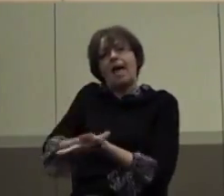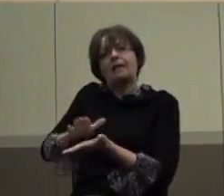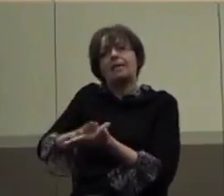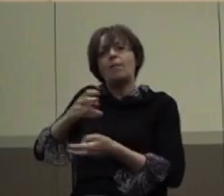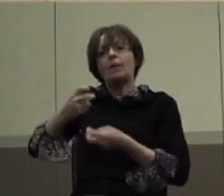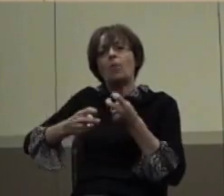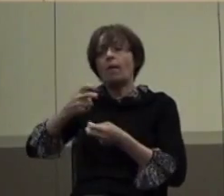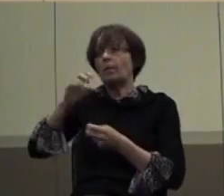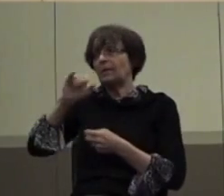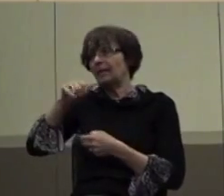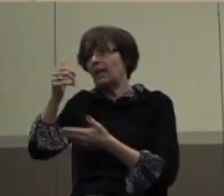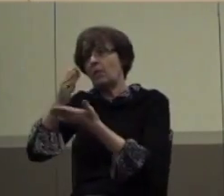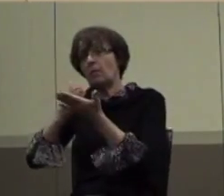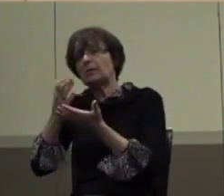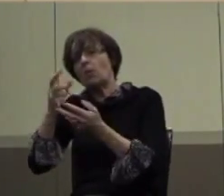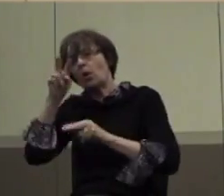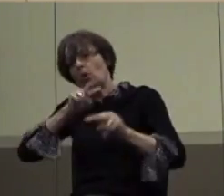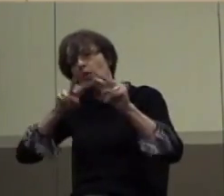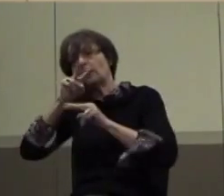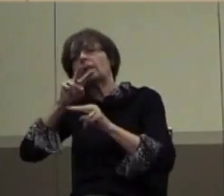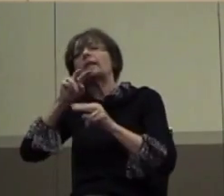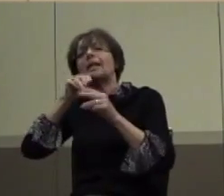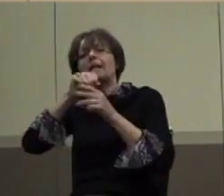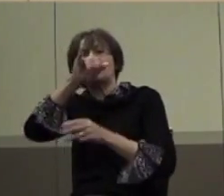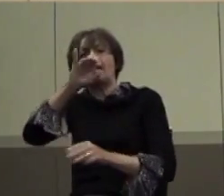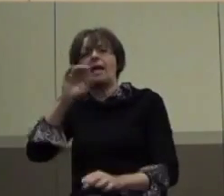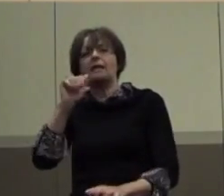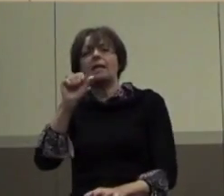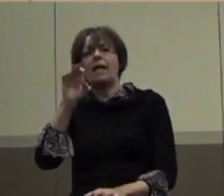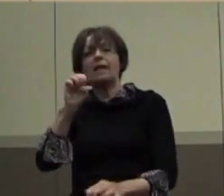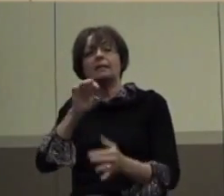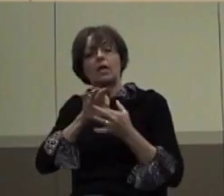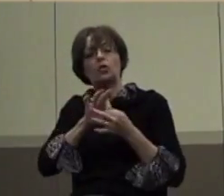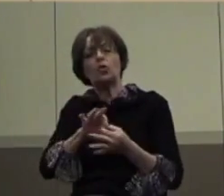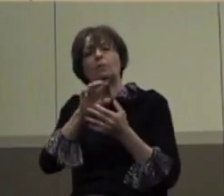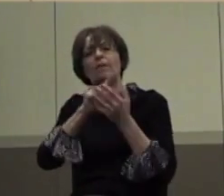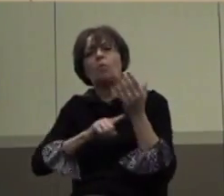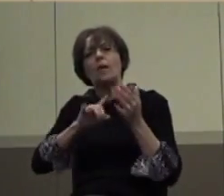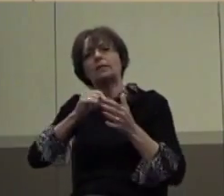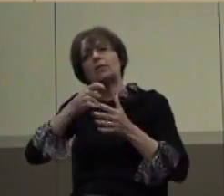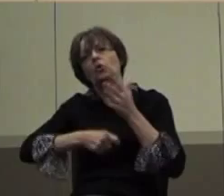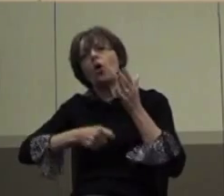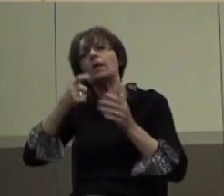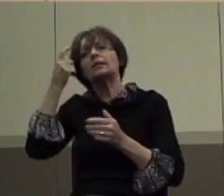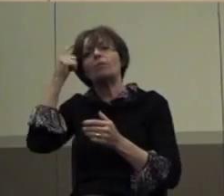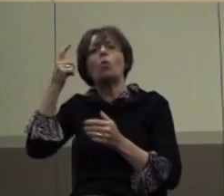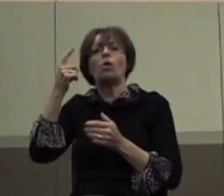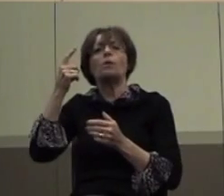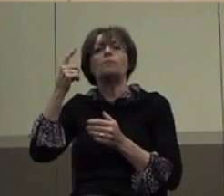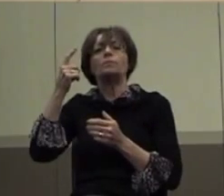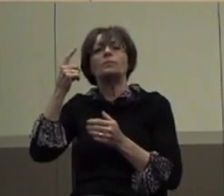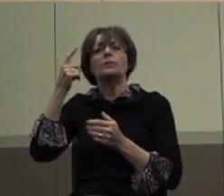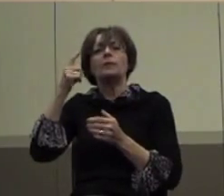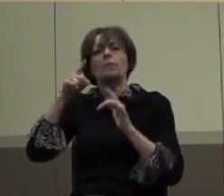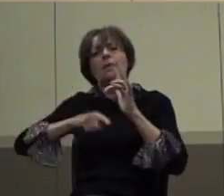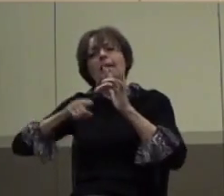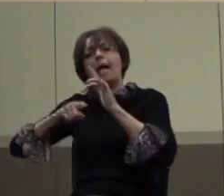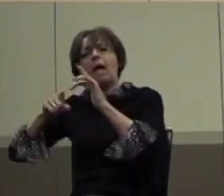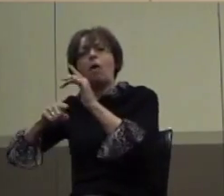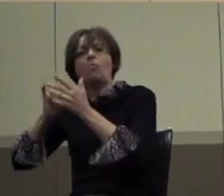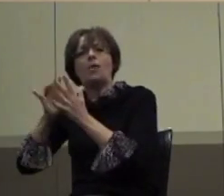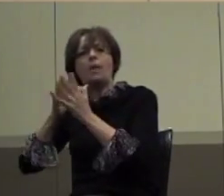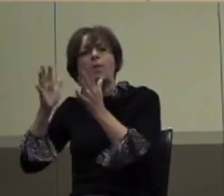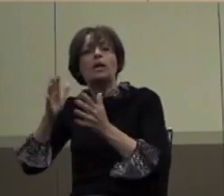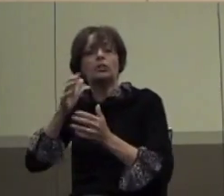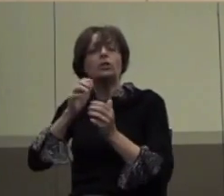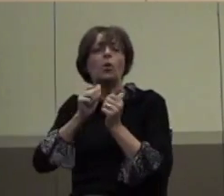another piece I would want to look at in a case like that in terms of what's the cost of being out that much to this student's ability